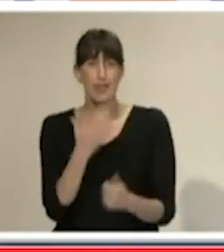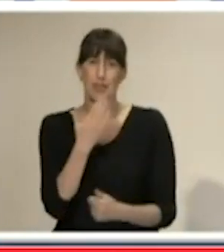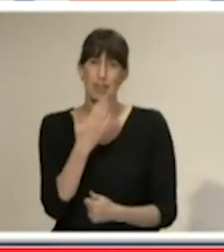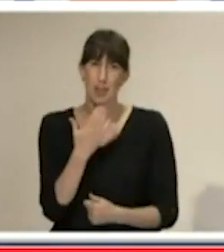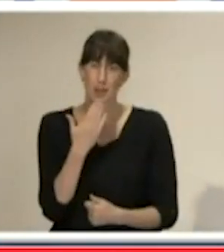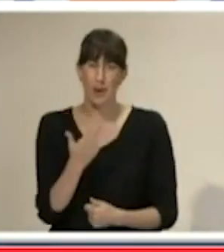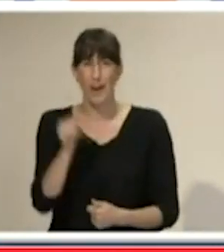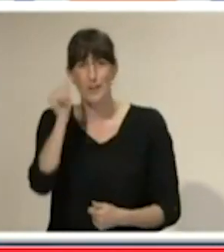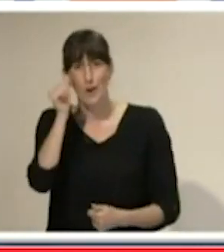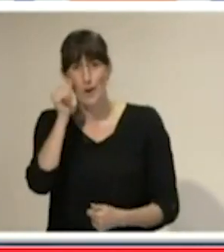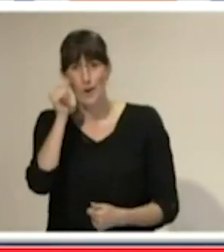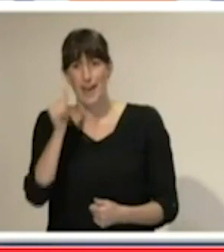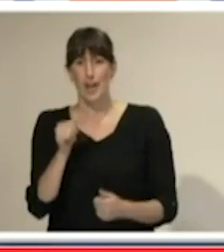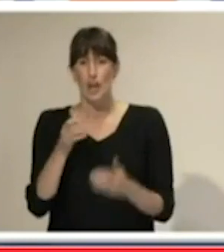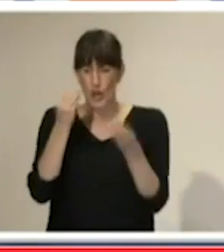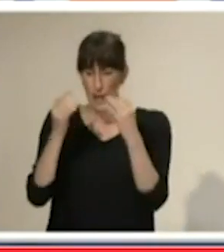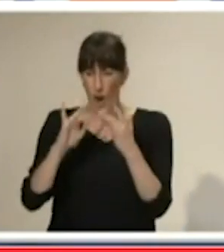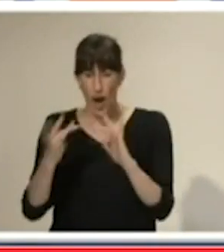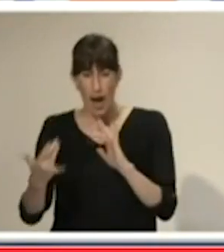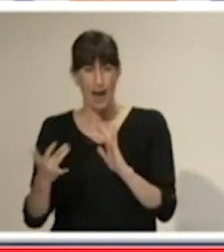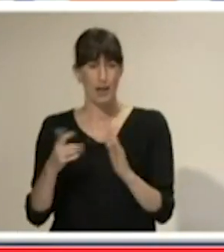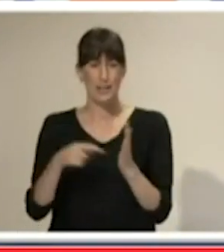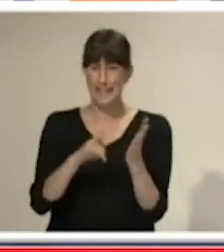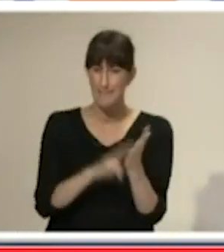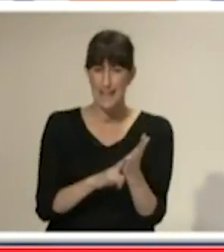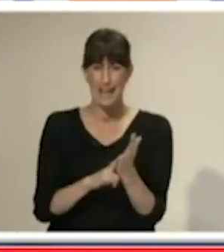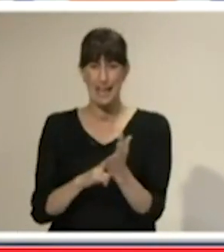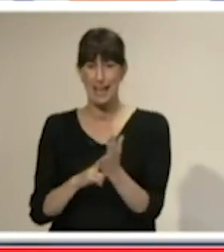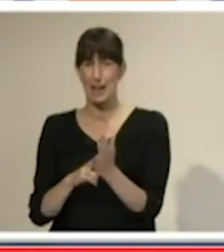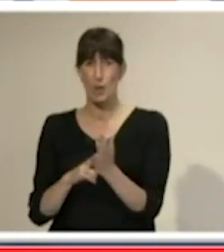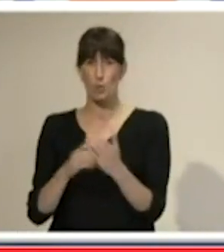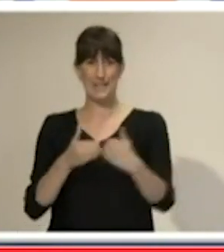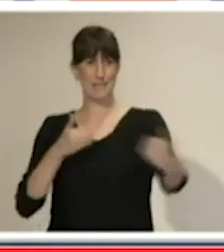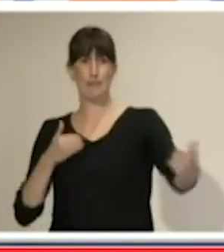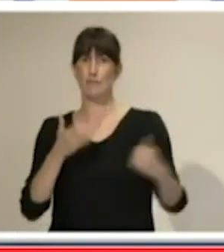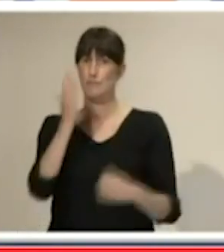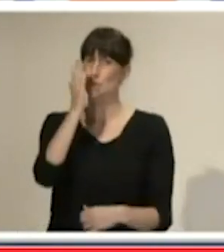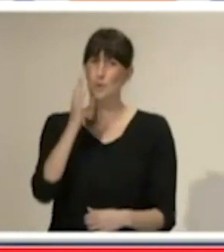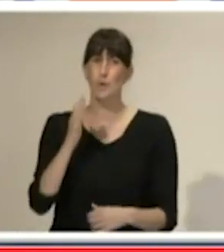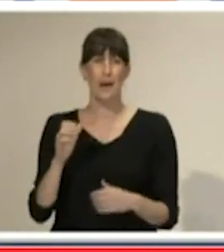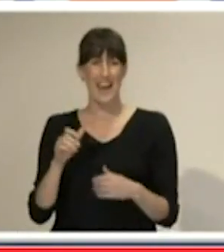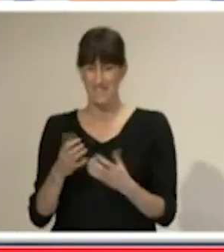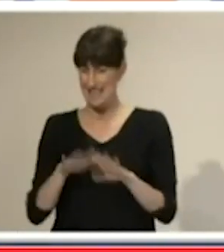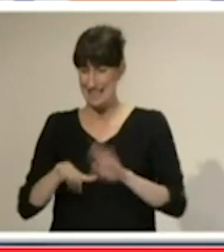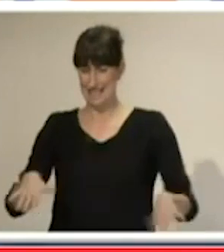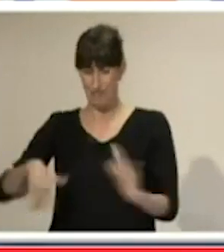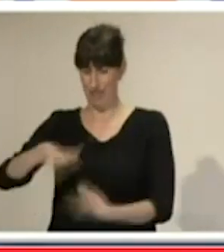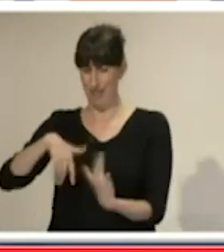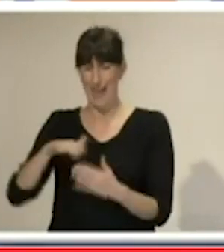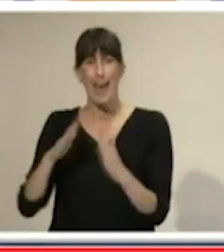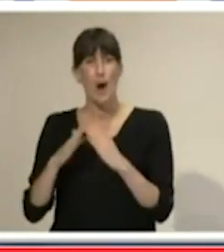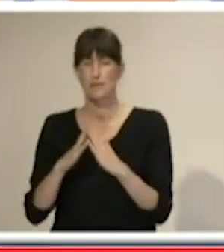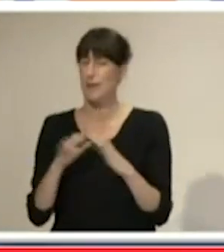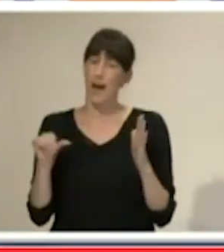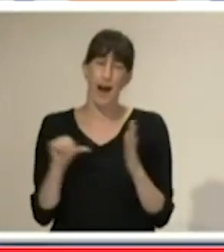having children at home while you're working can be very hard, but these early numbers demonstrate the ongoing commitment people are showing and New Zealand's